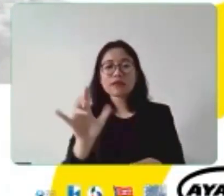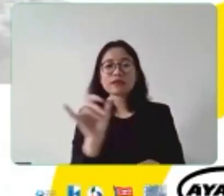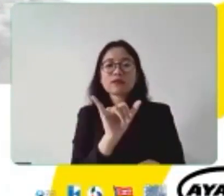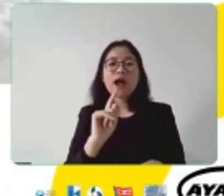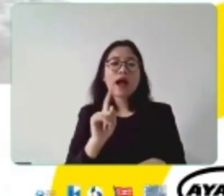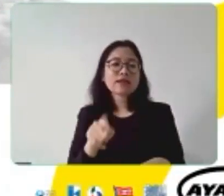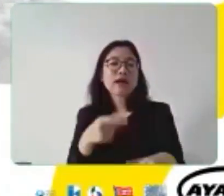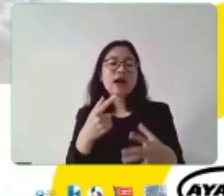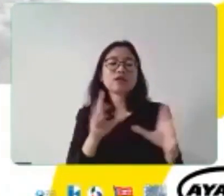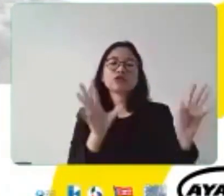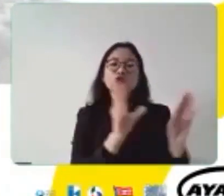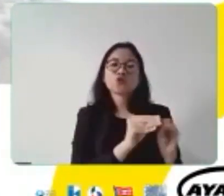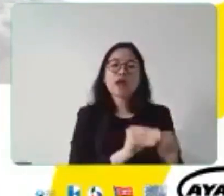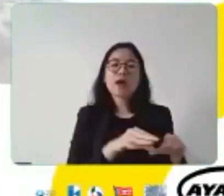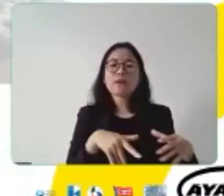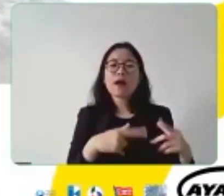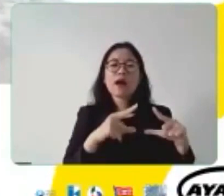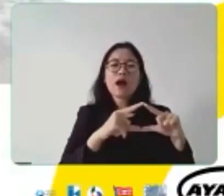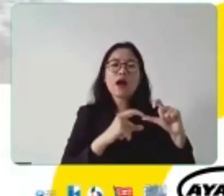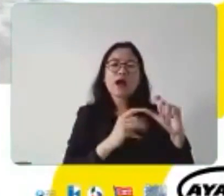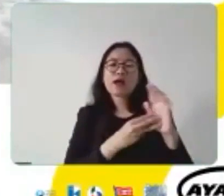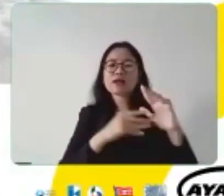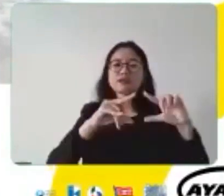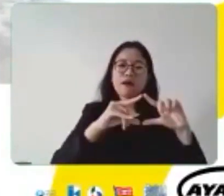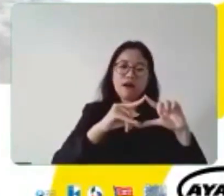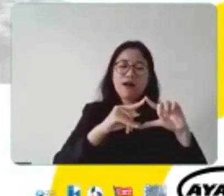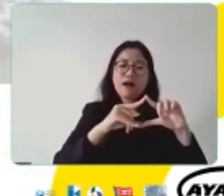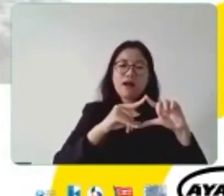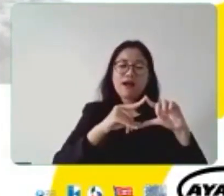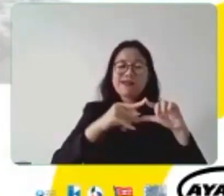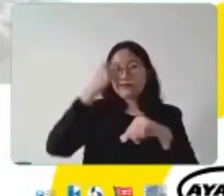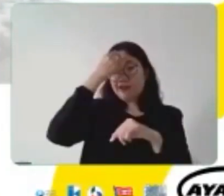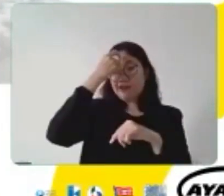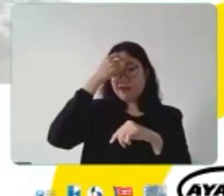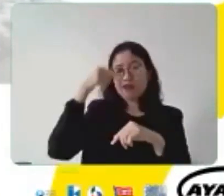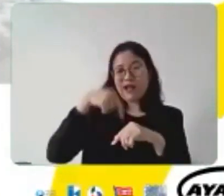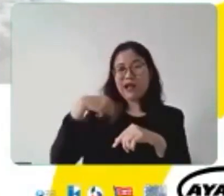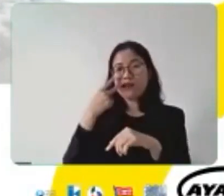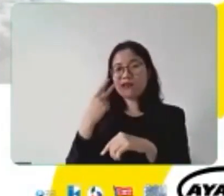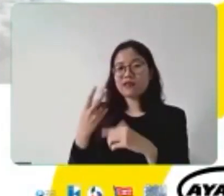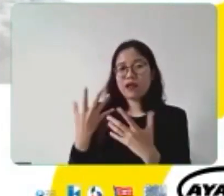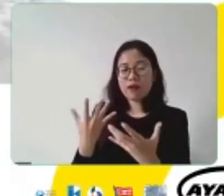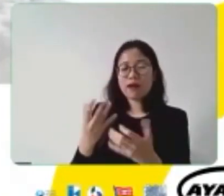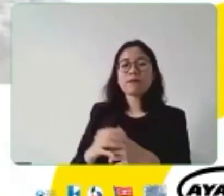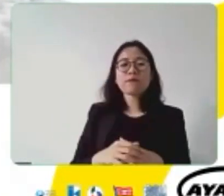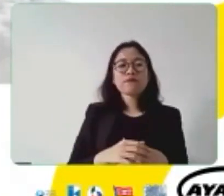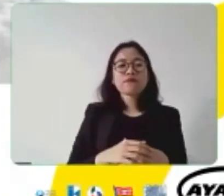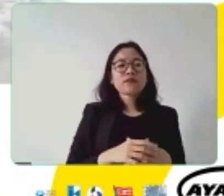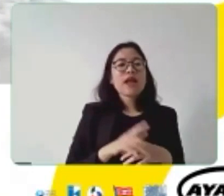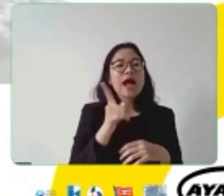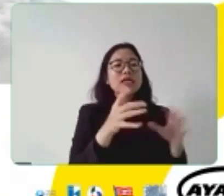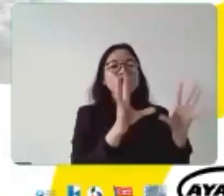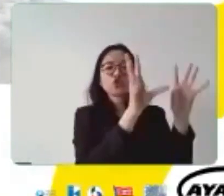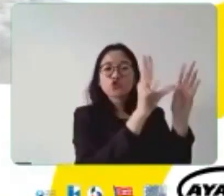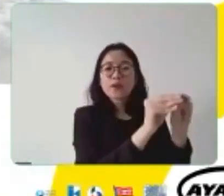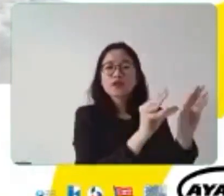at asthma hospital admissions, and here we see adults and the elderly